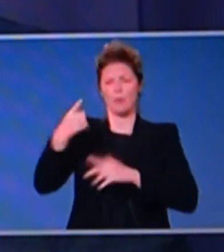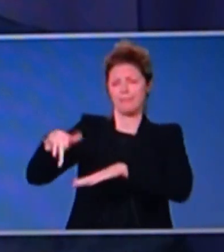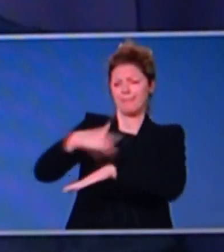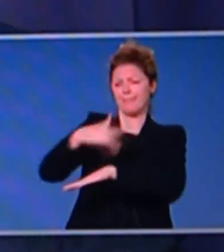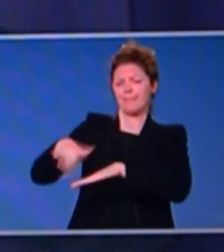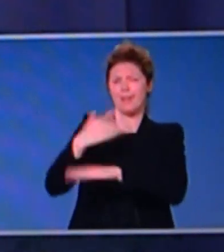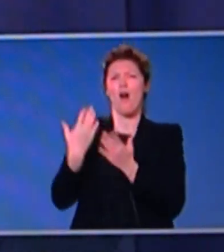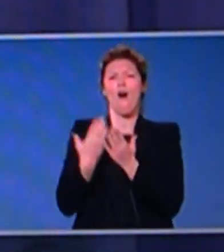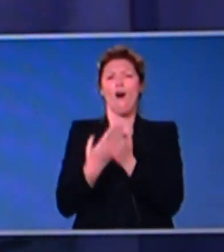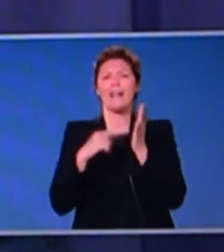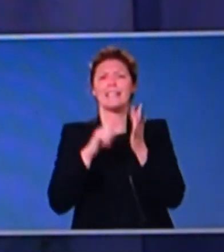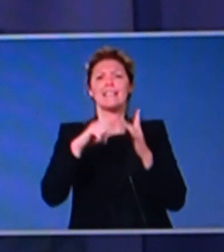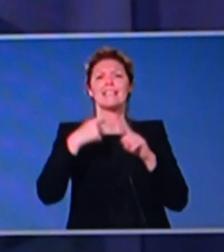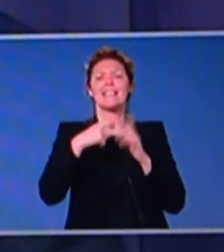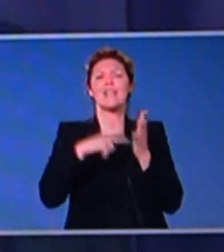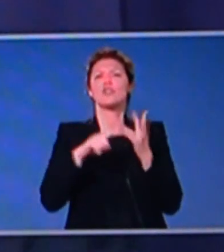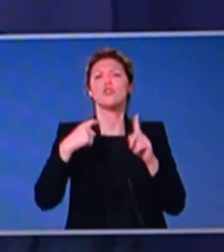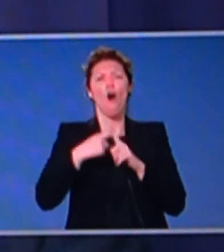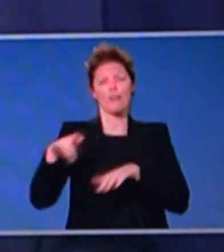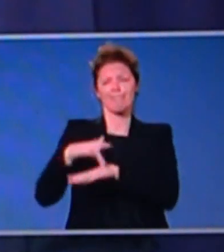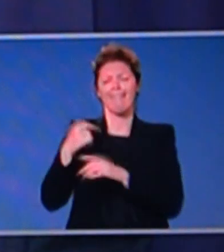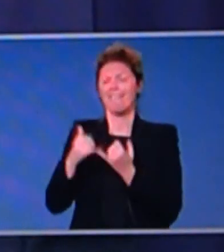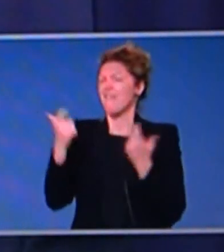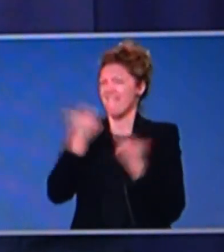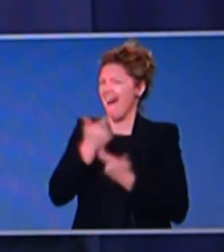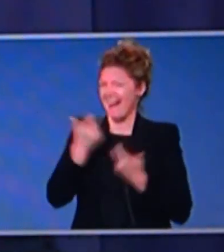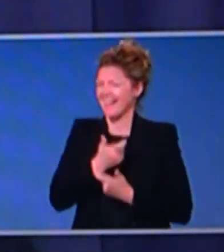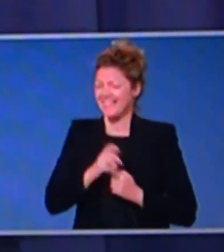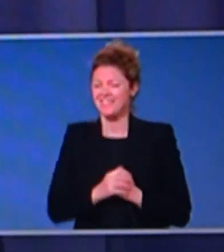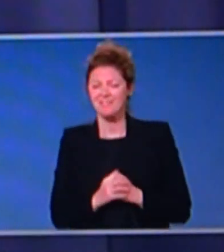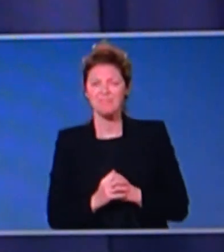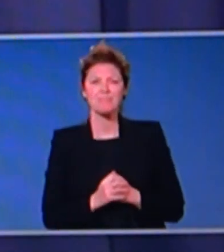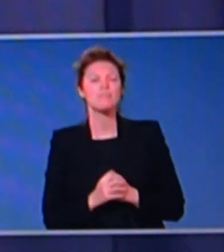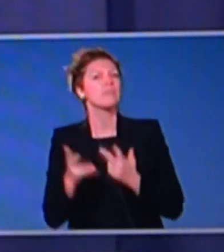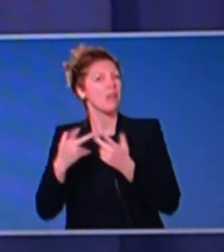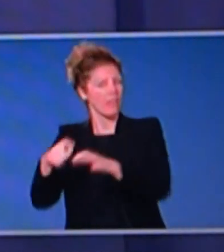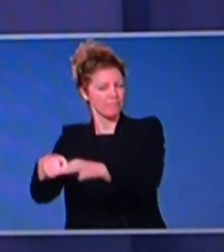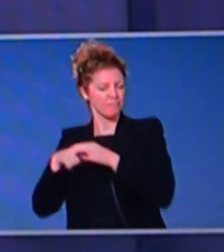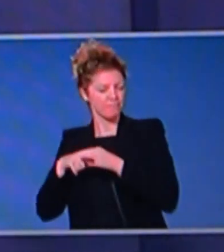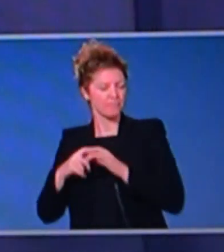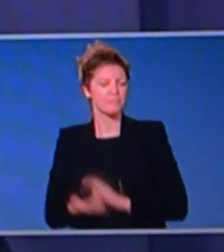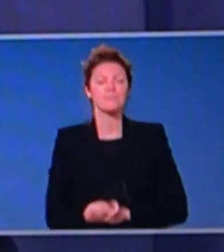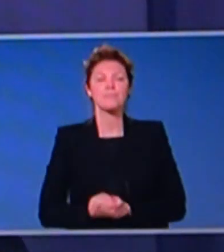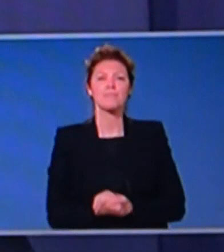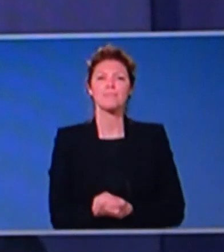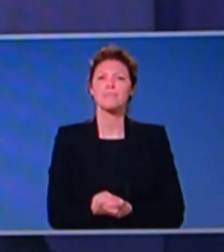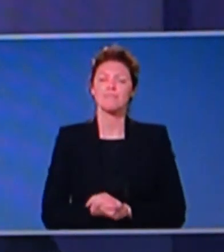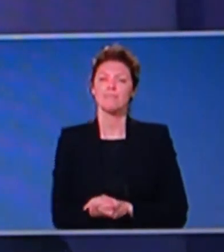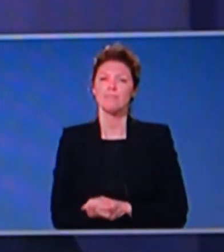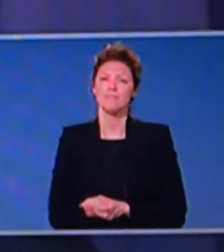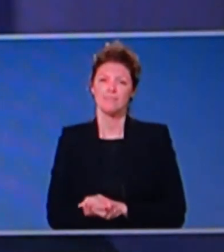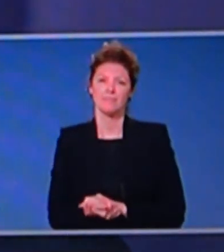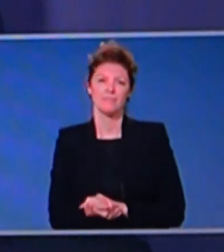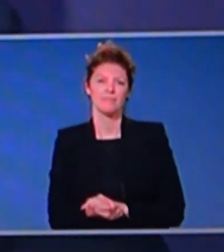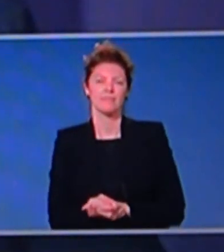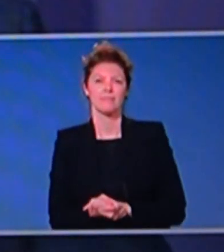Sorry, two completely unrelated questions. The first one, do you realistically, in terms